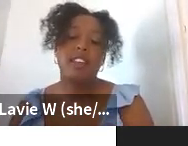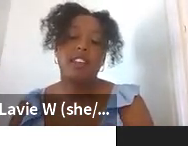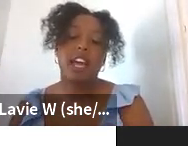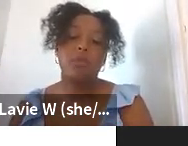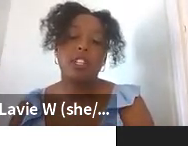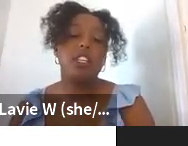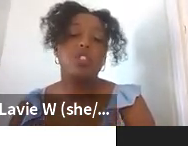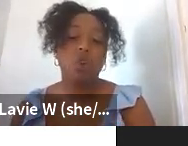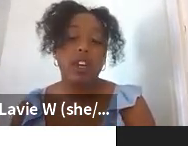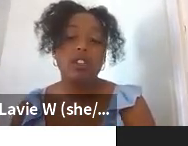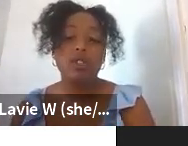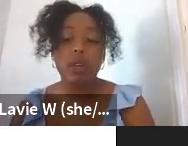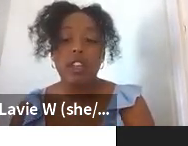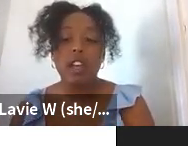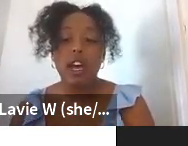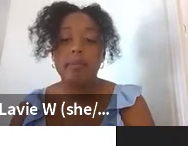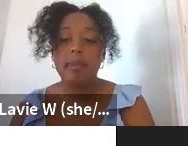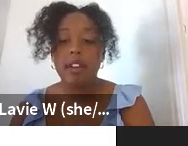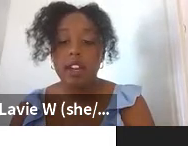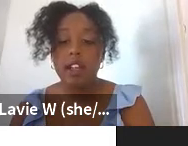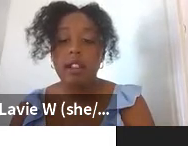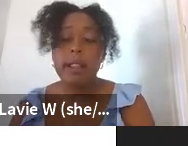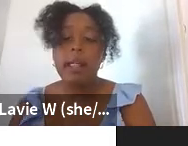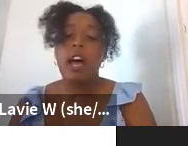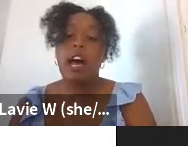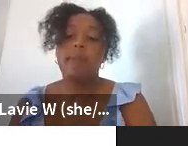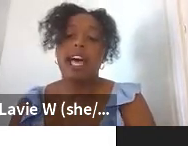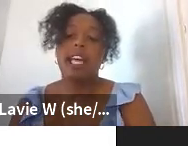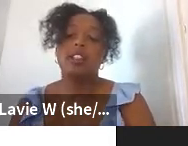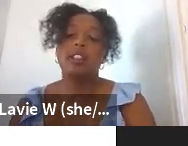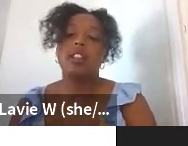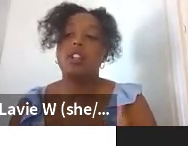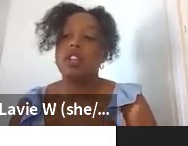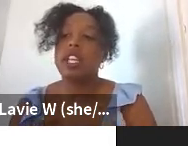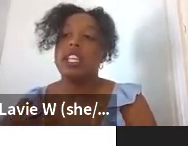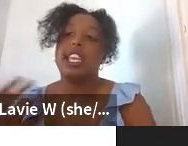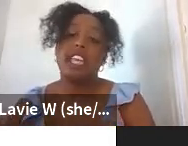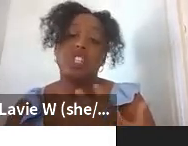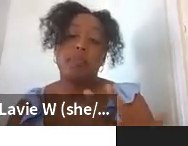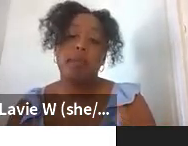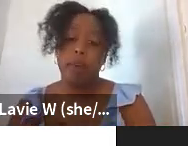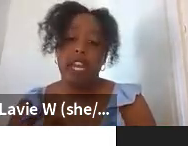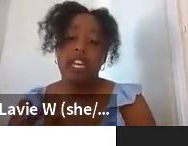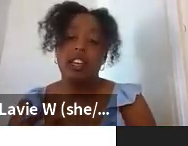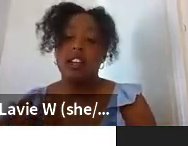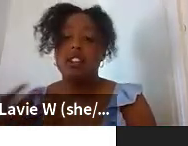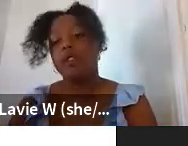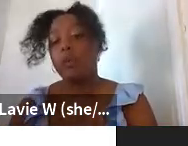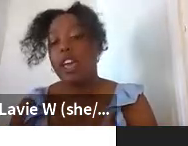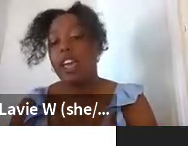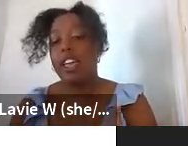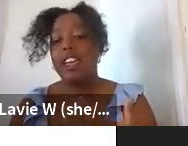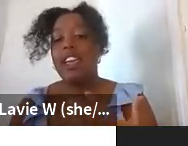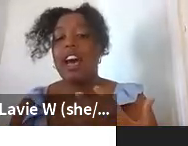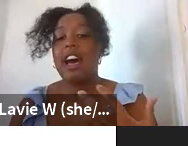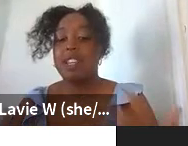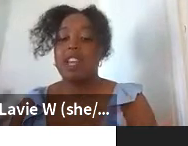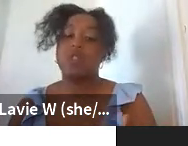team. I really enjoy doing aerial and learning and engaging my brain in a different